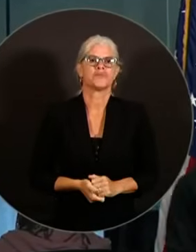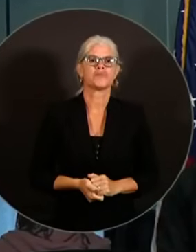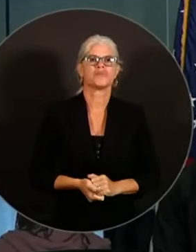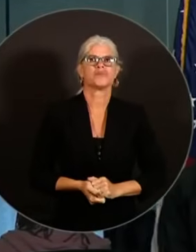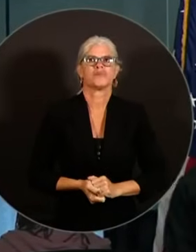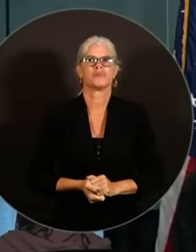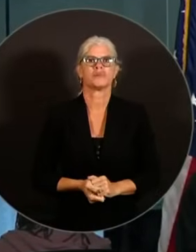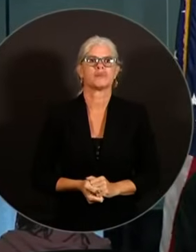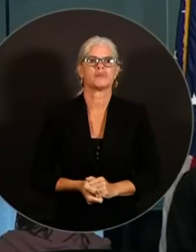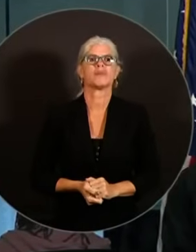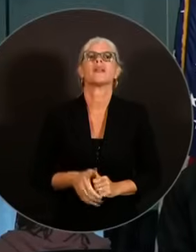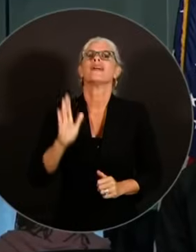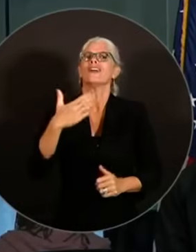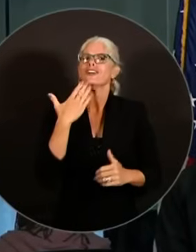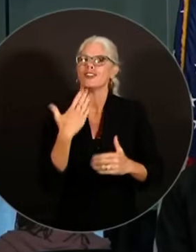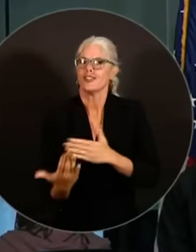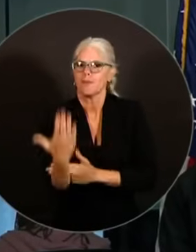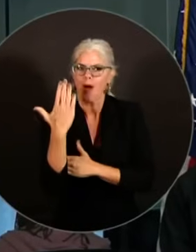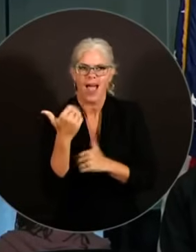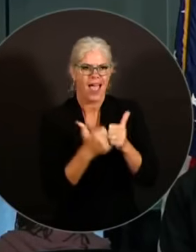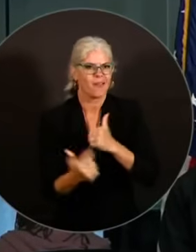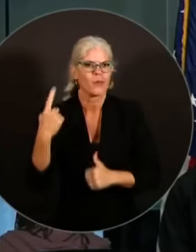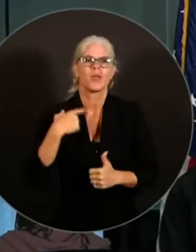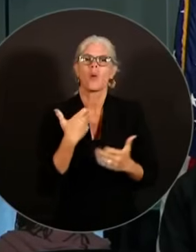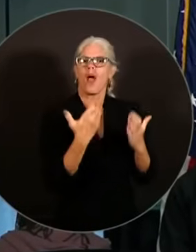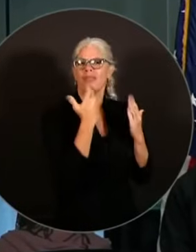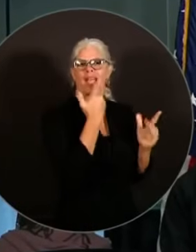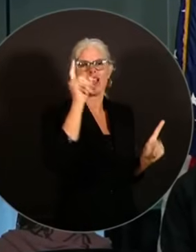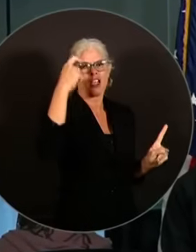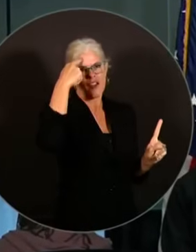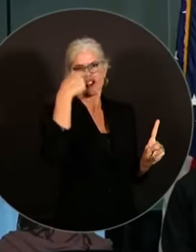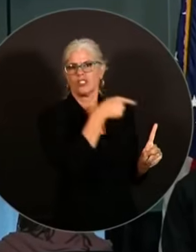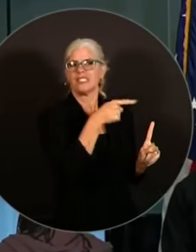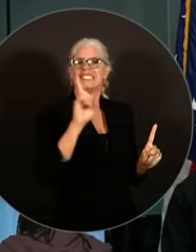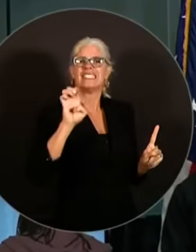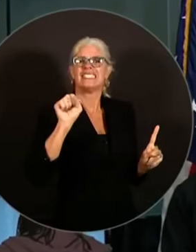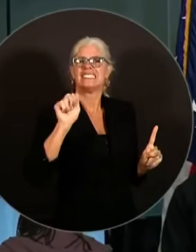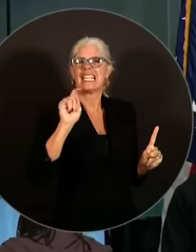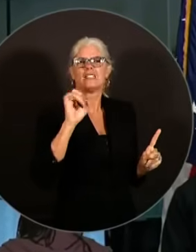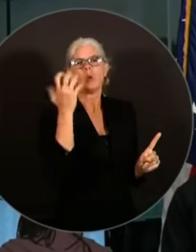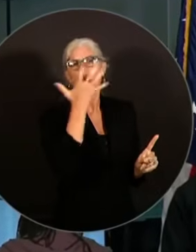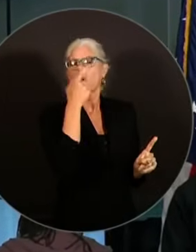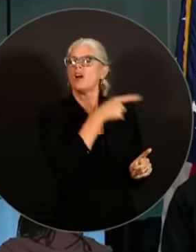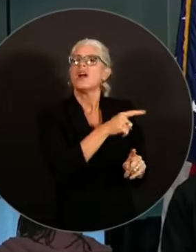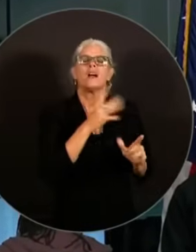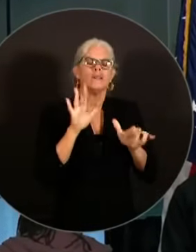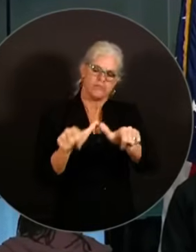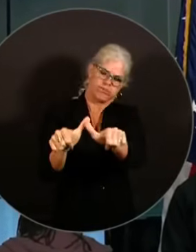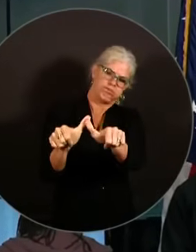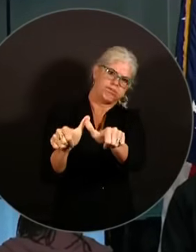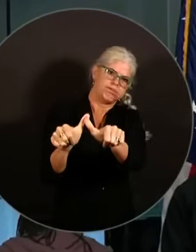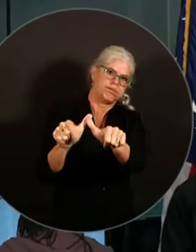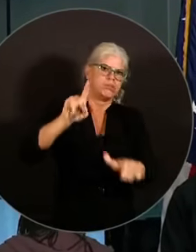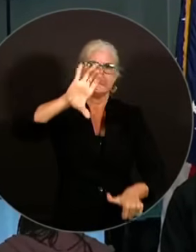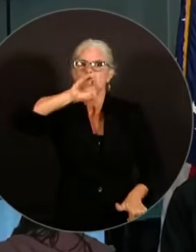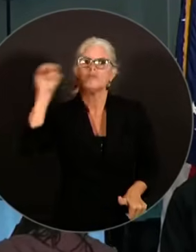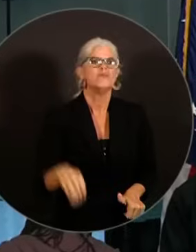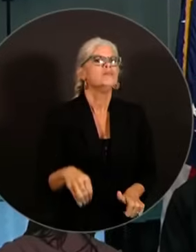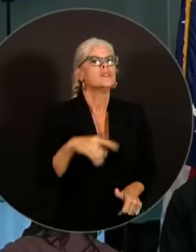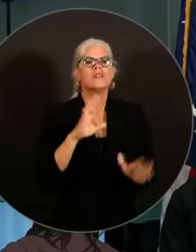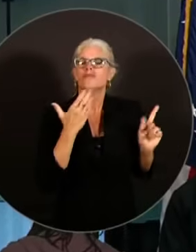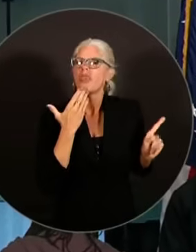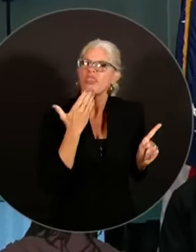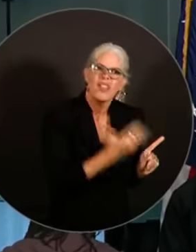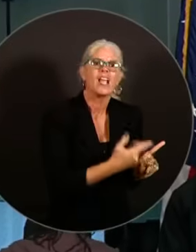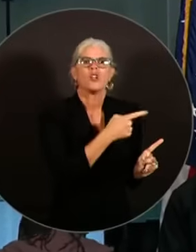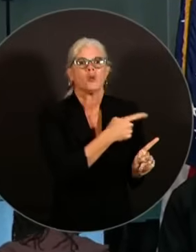Good morning, everyone, and I'd like to also thank Governor DeSantis for his unwavering support during these times of critical need. We are fortunate and blessed to live in a